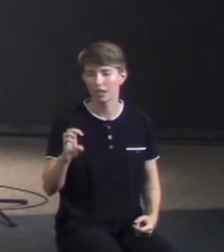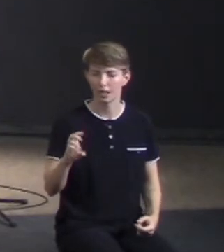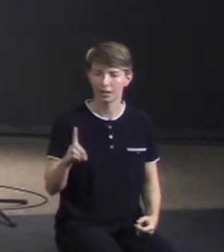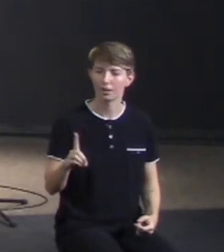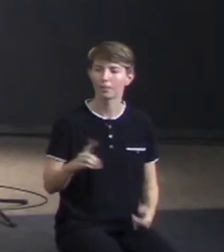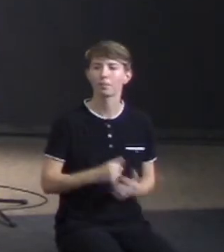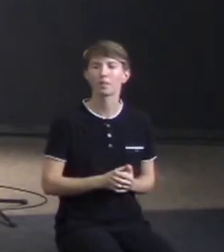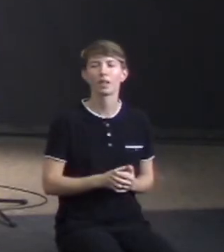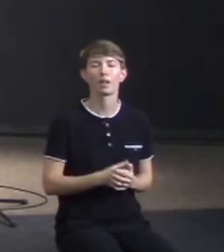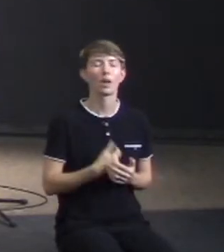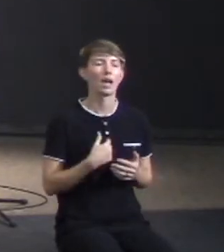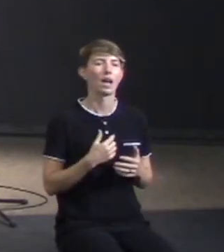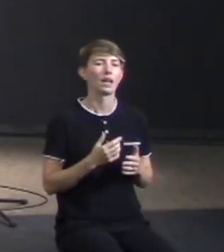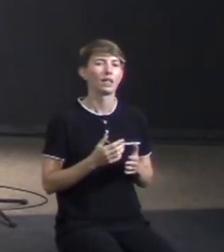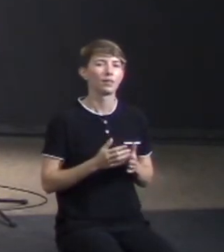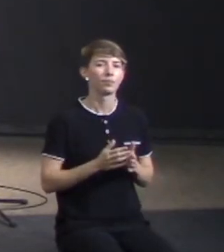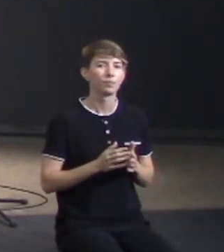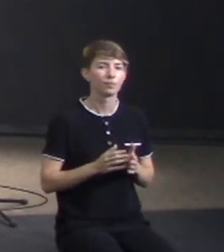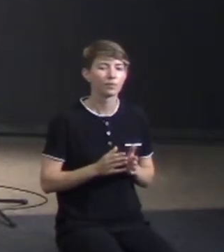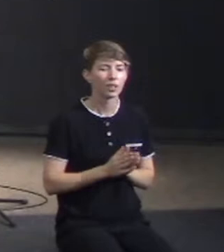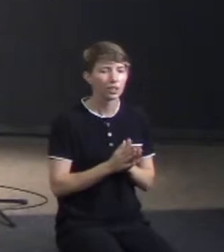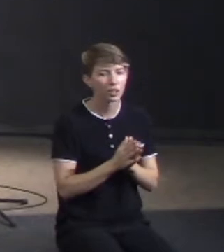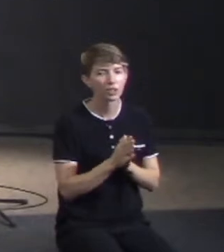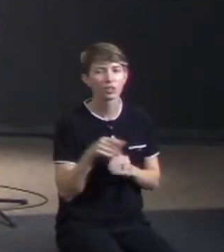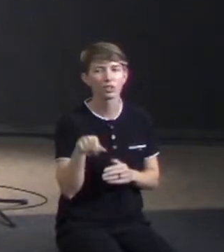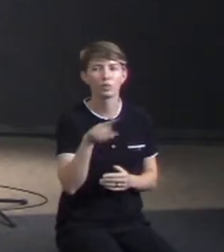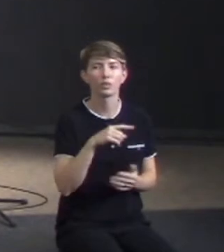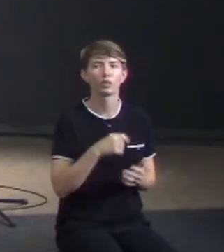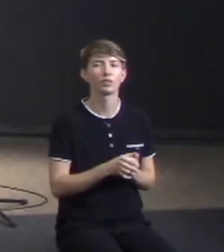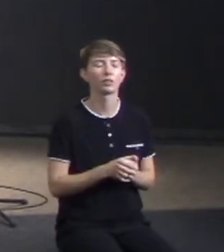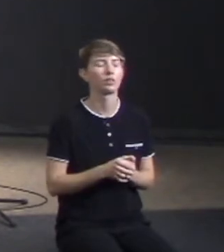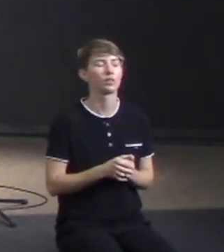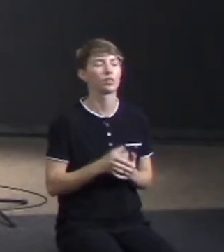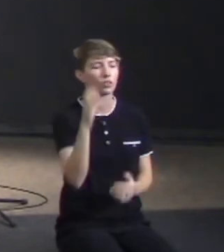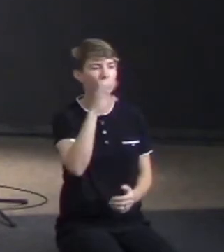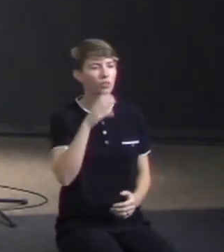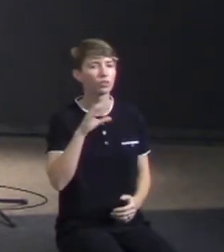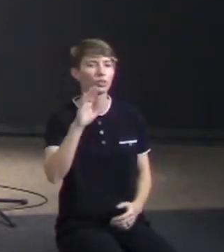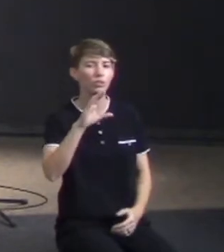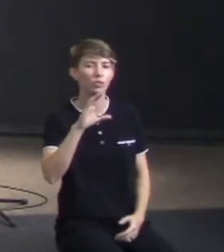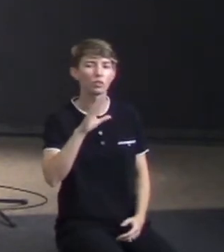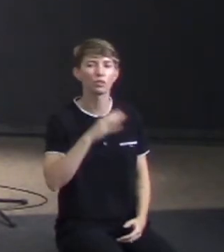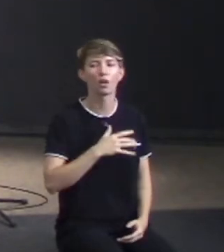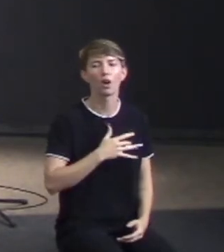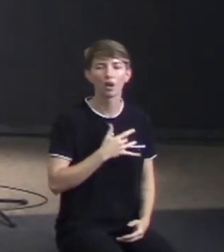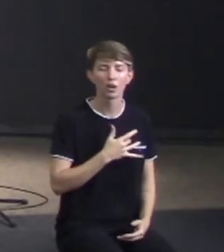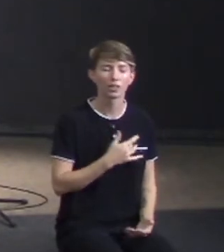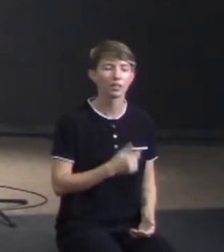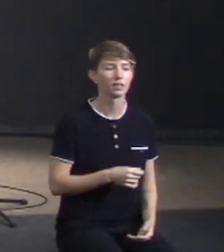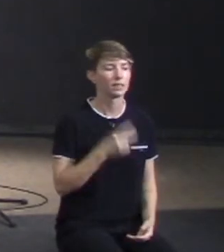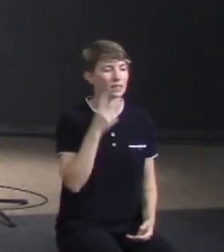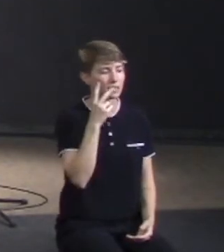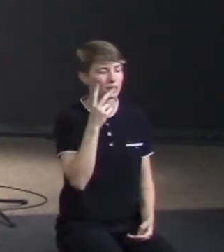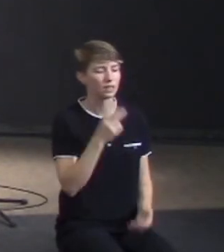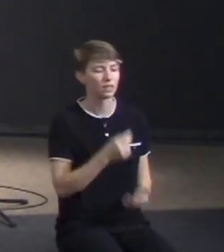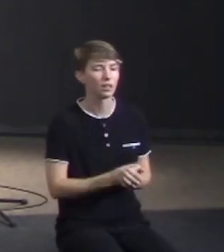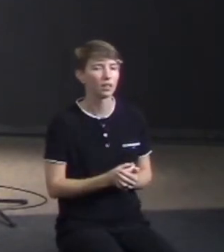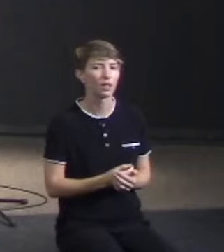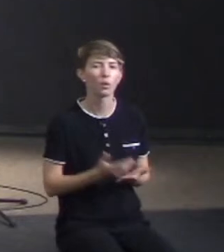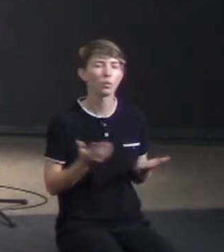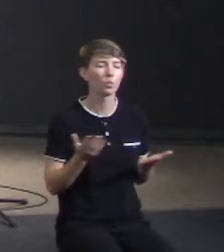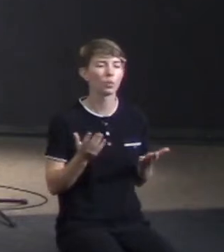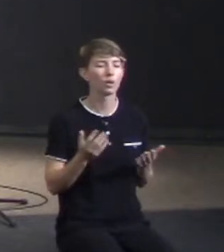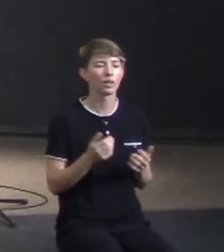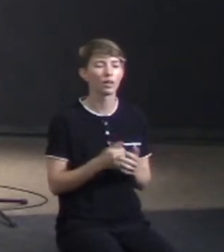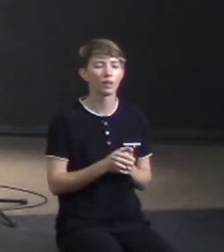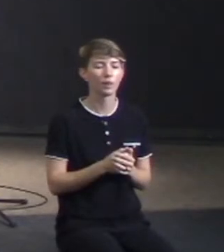to, you know, search in your hearts and really, you know, see, you know, what areas in, you